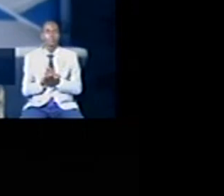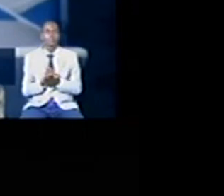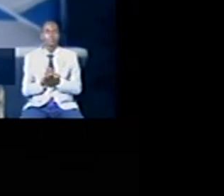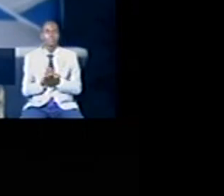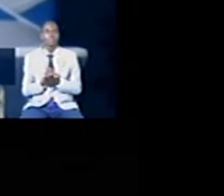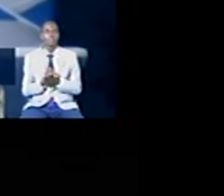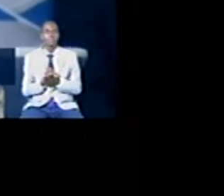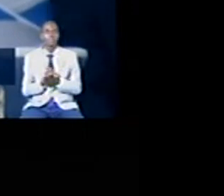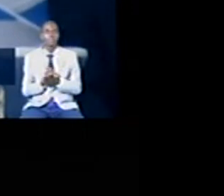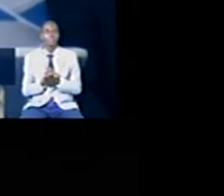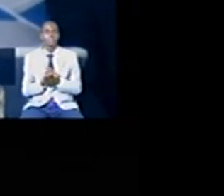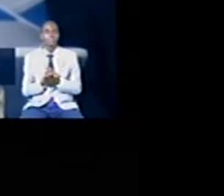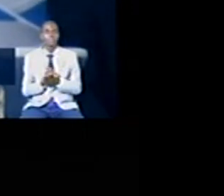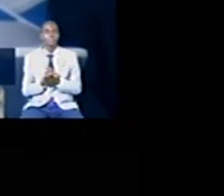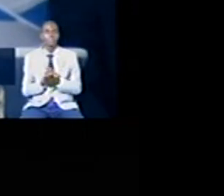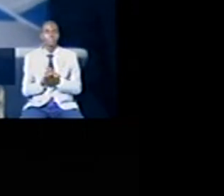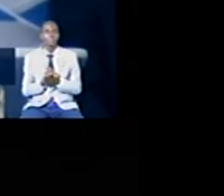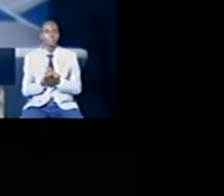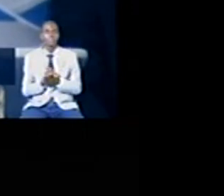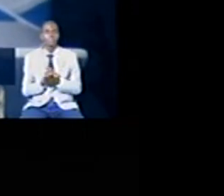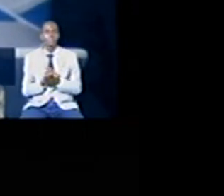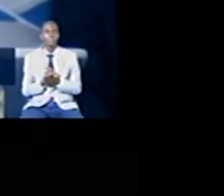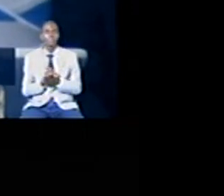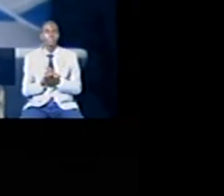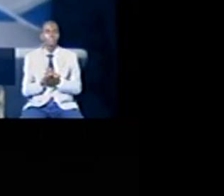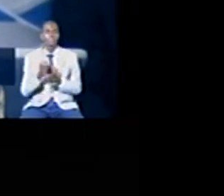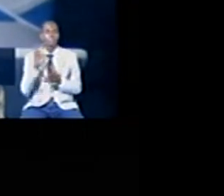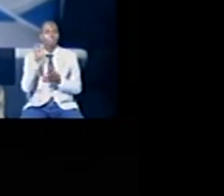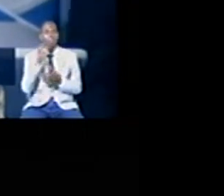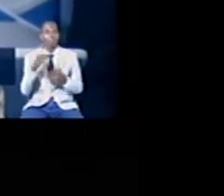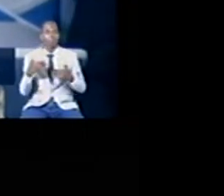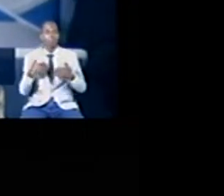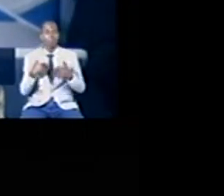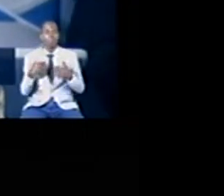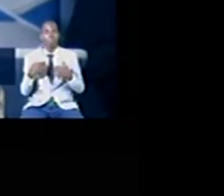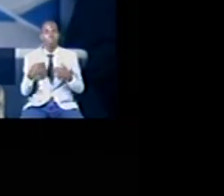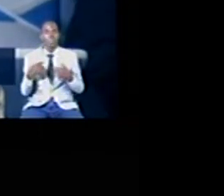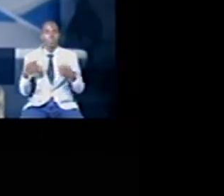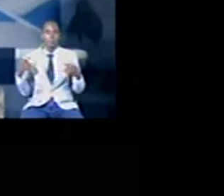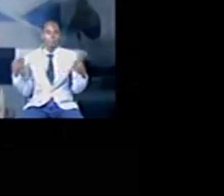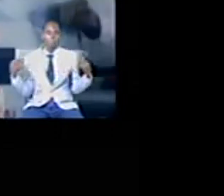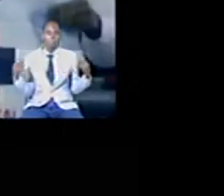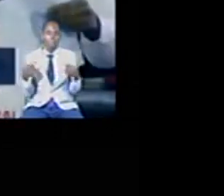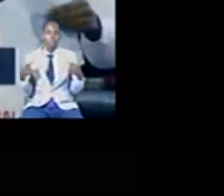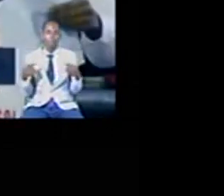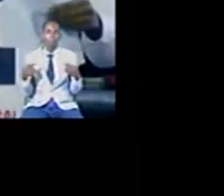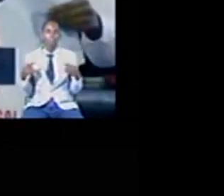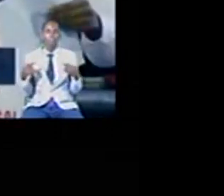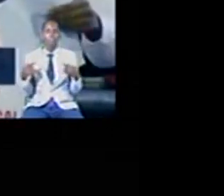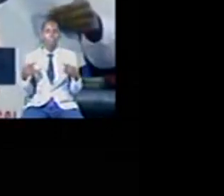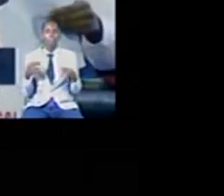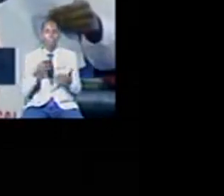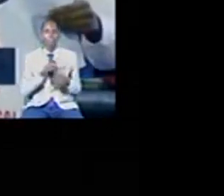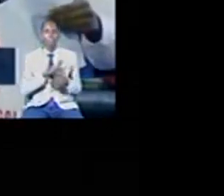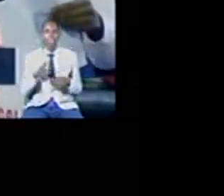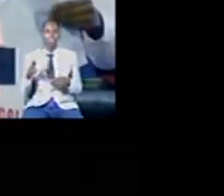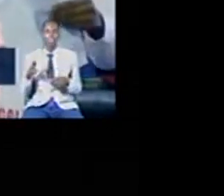She was diagnosed of painful right swelling in her groin since